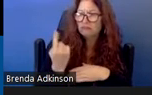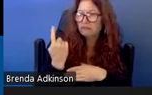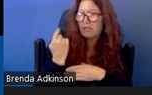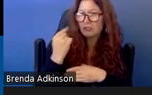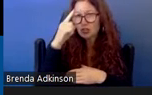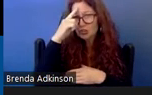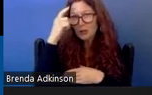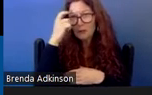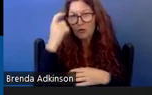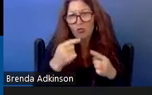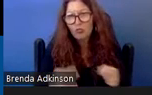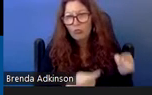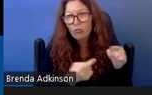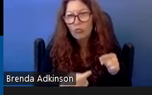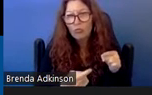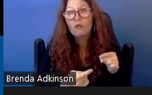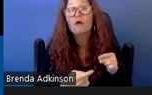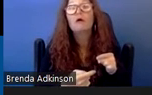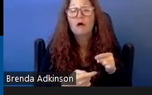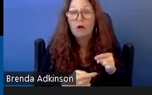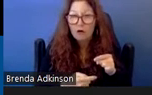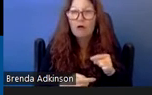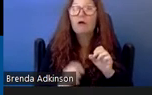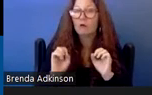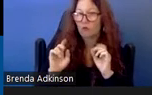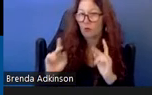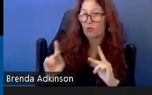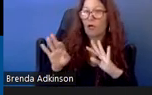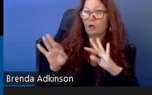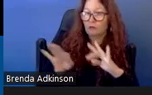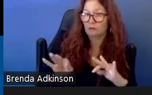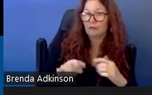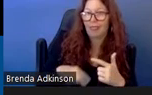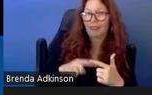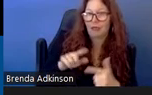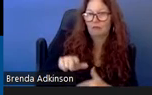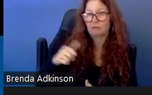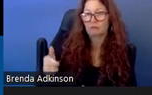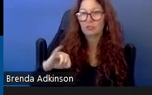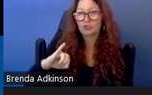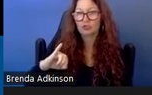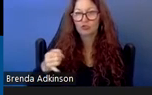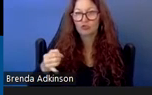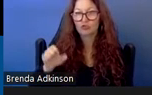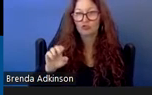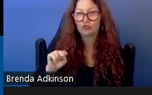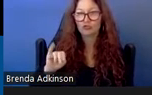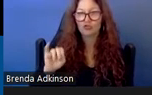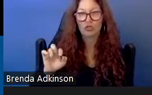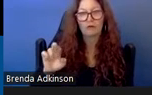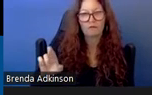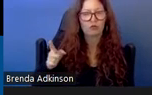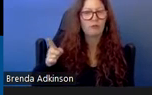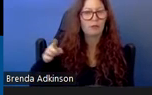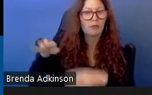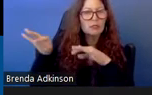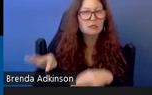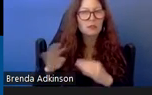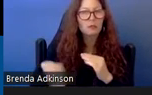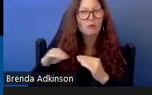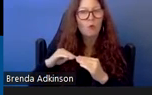Sure. So I'll jump in and then I'll pass it to Jennifer Voorhees, who may have something additional to add.